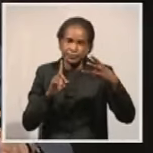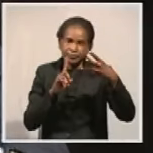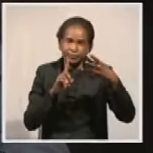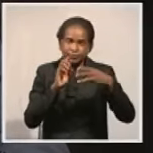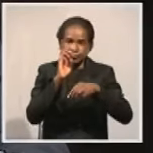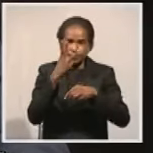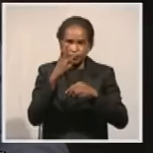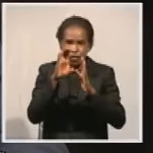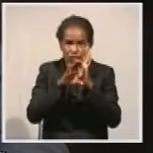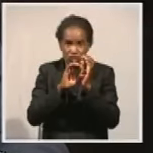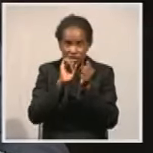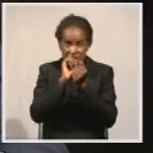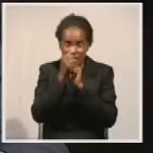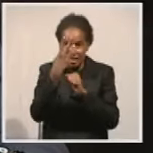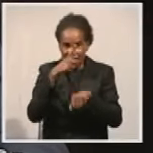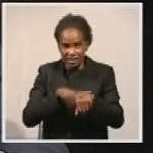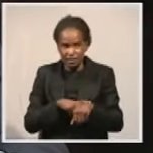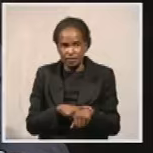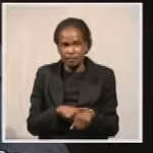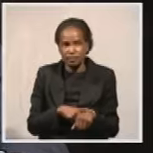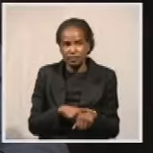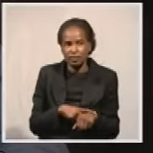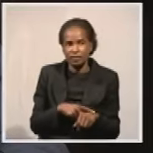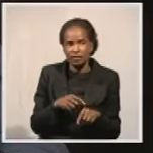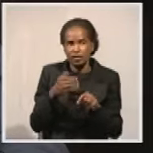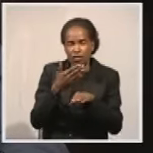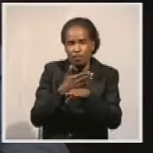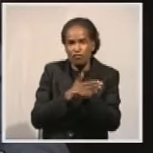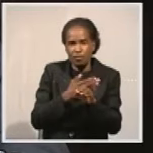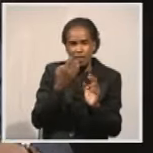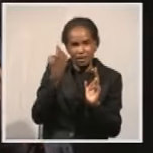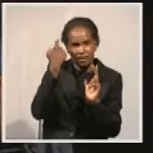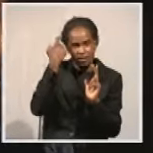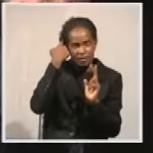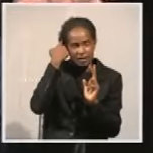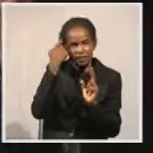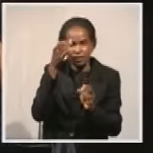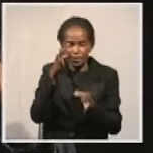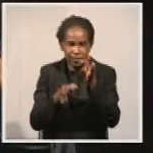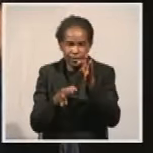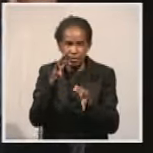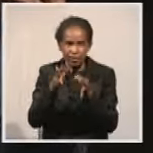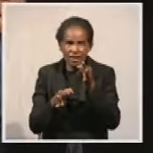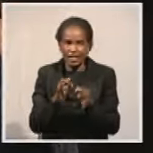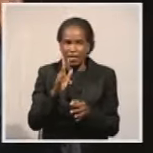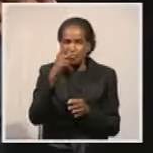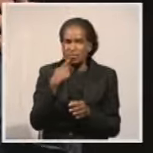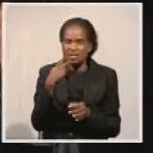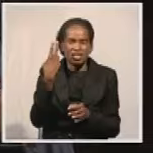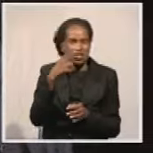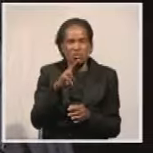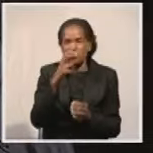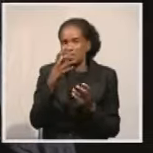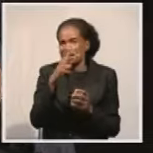significant one. Mm. We know when the proposition was made by the former Justice Minister, there were certain quotas. They said, but why do we need a